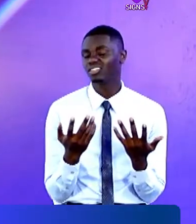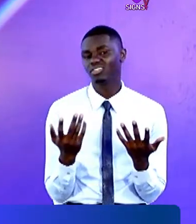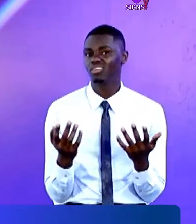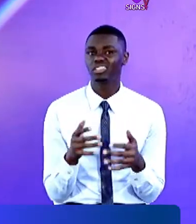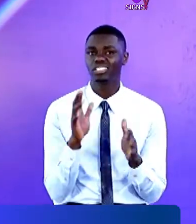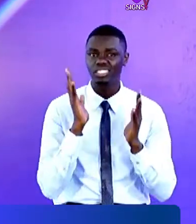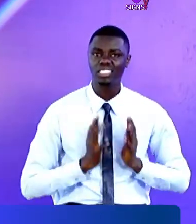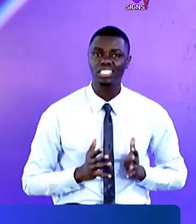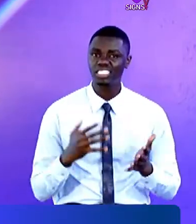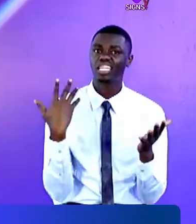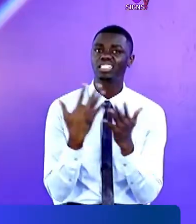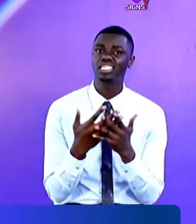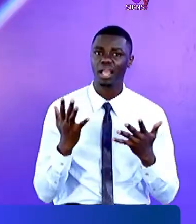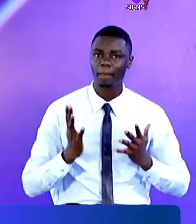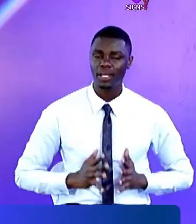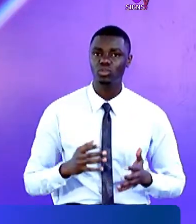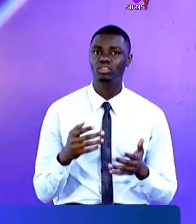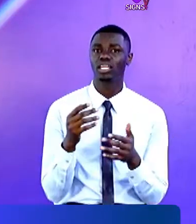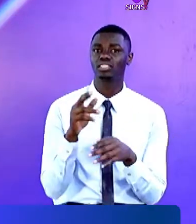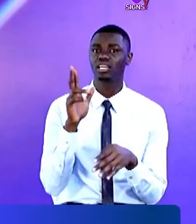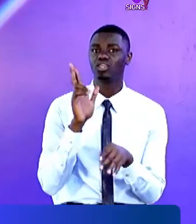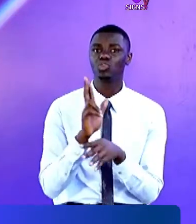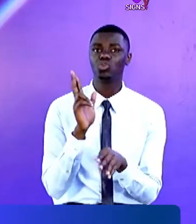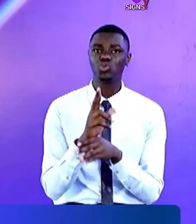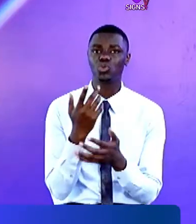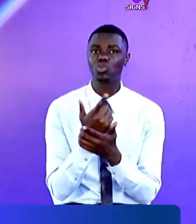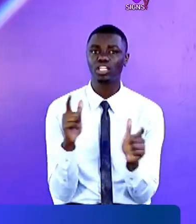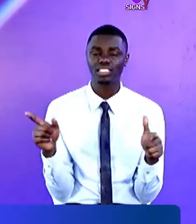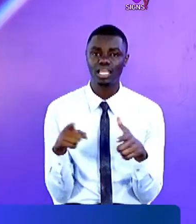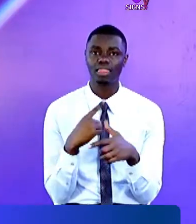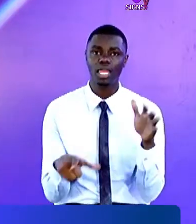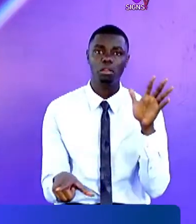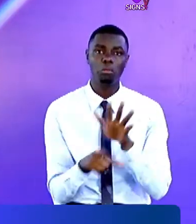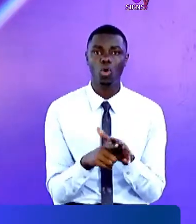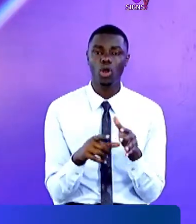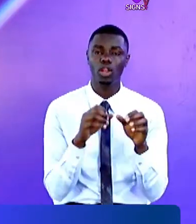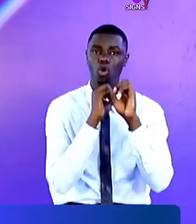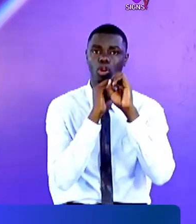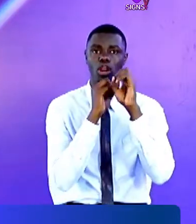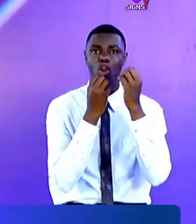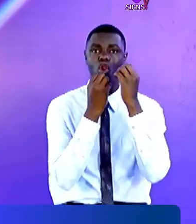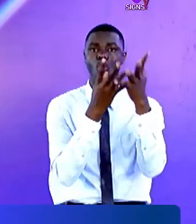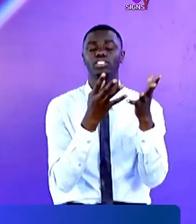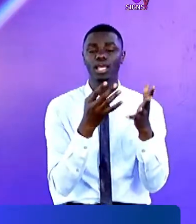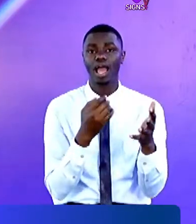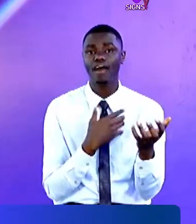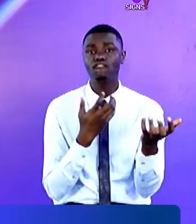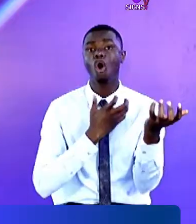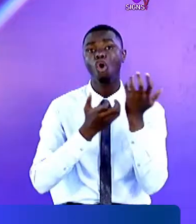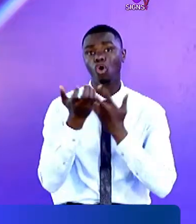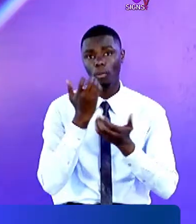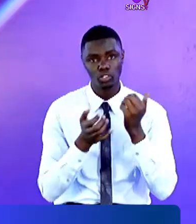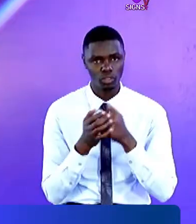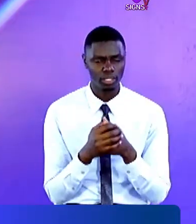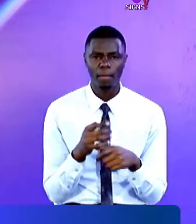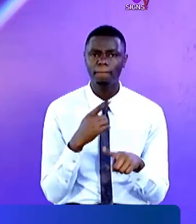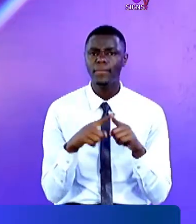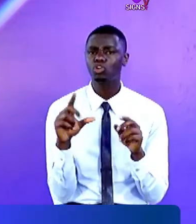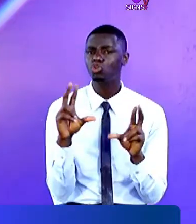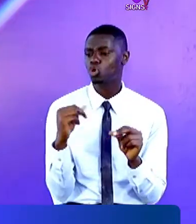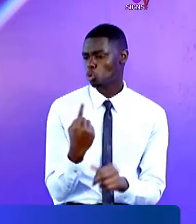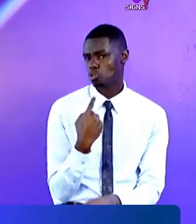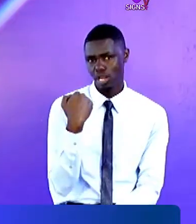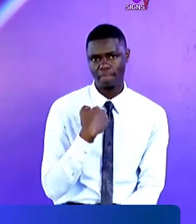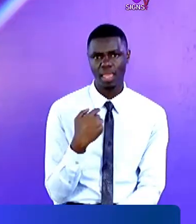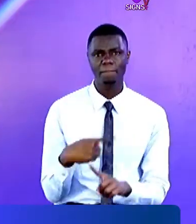Ogola is being arrested, then noise comes in. But do you know Fred Ogola also suffers commercially? But not just Fred Ogola, other people have